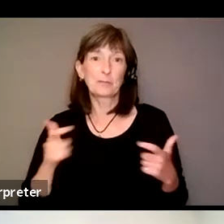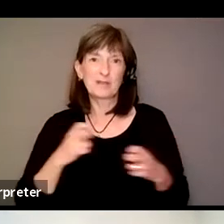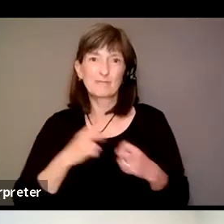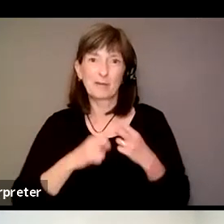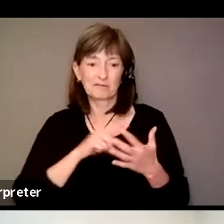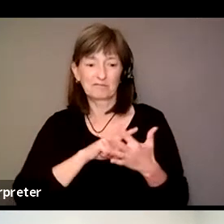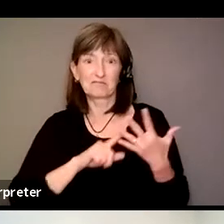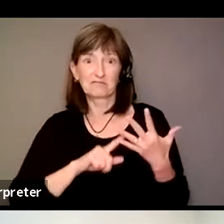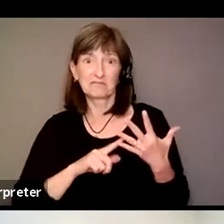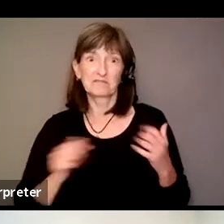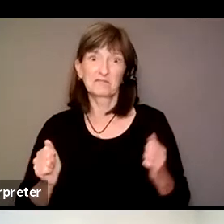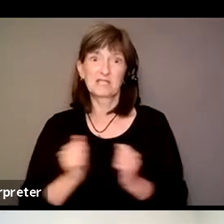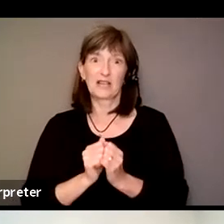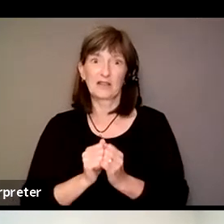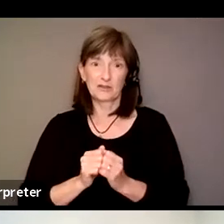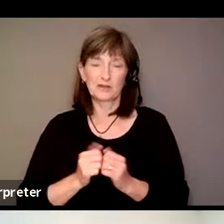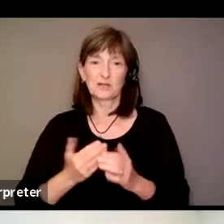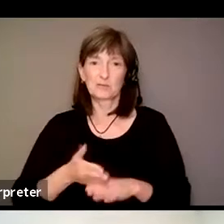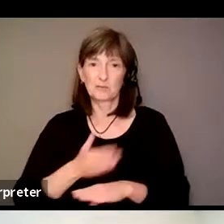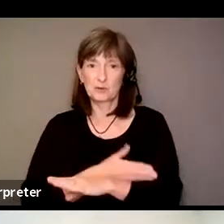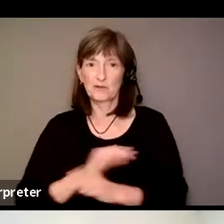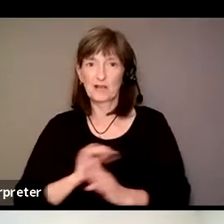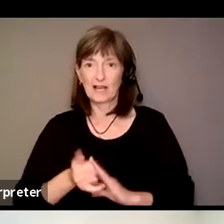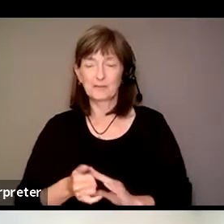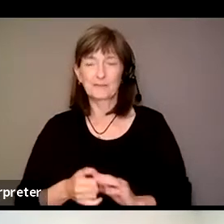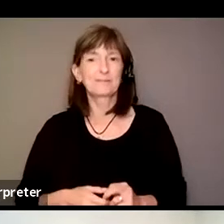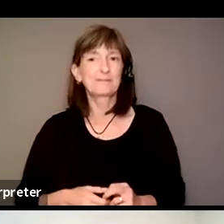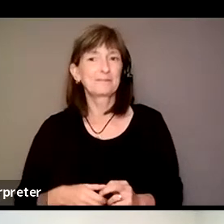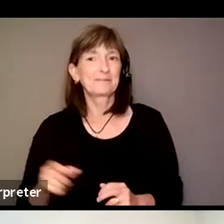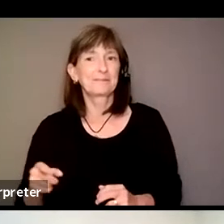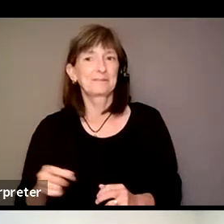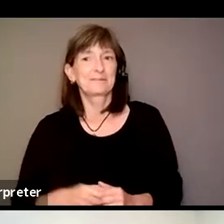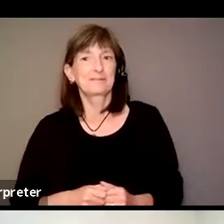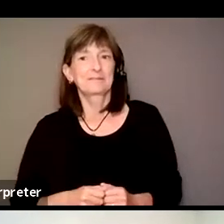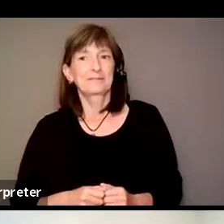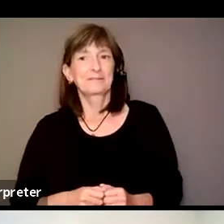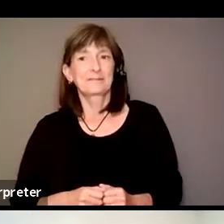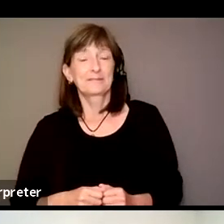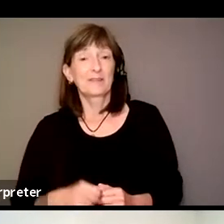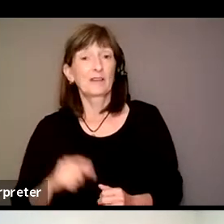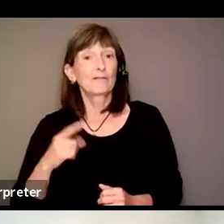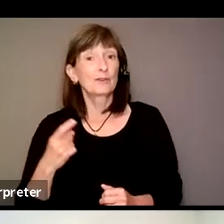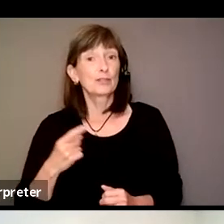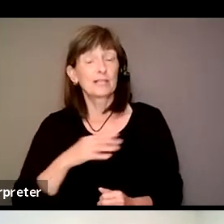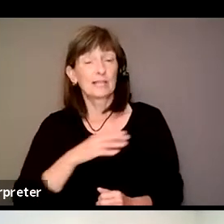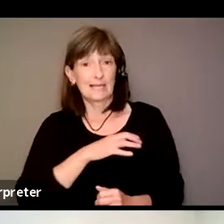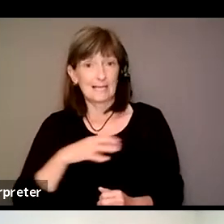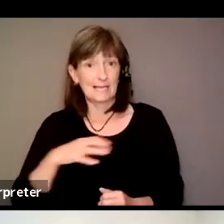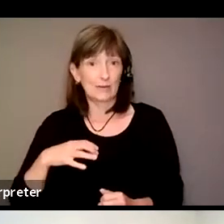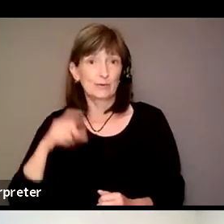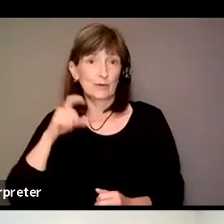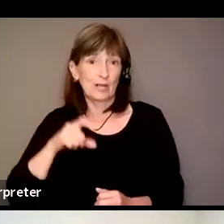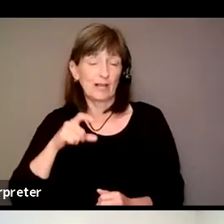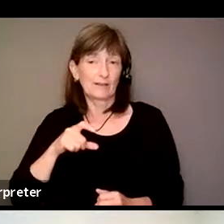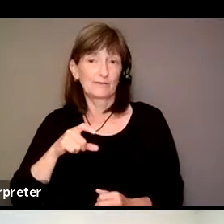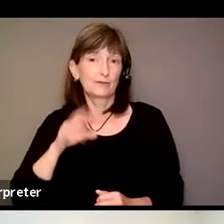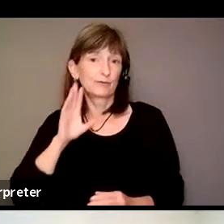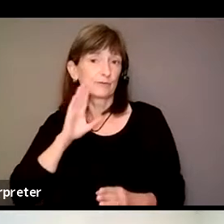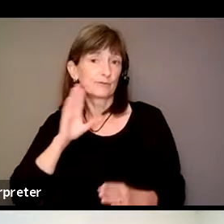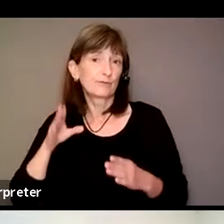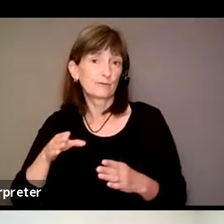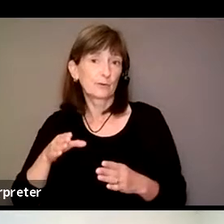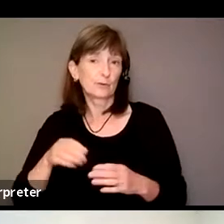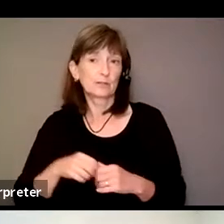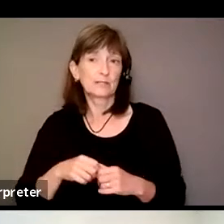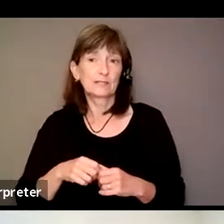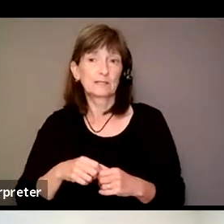municipalities? Yeah, absolutely. I mean, I think first and foremost, council needs to work on and be familiar with